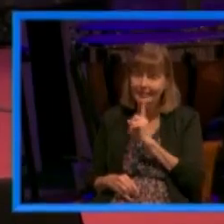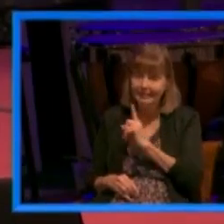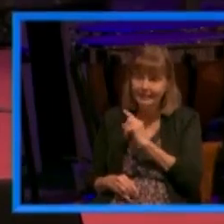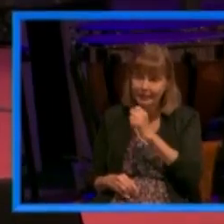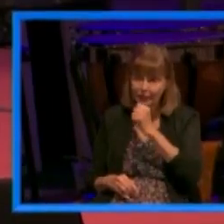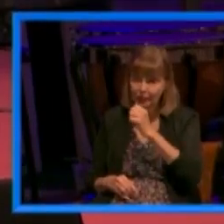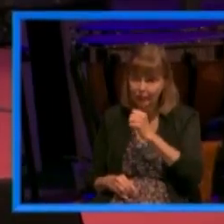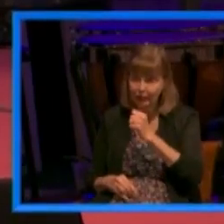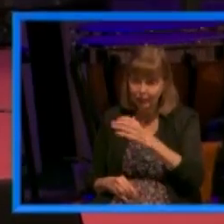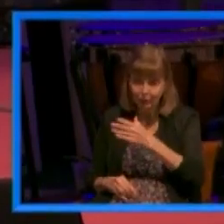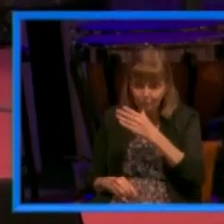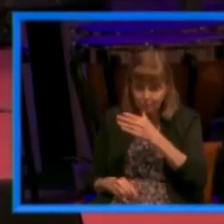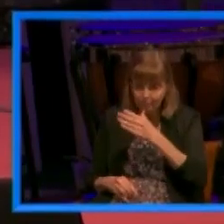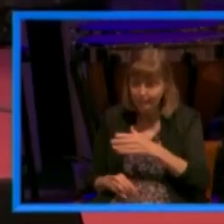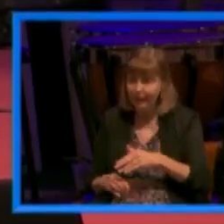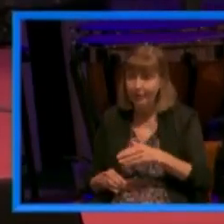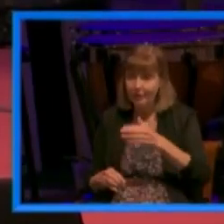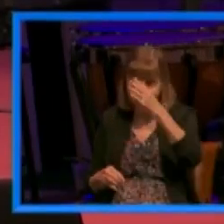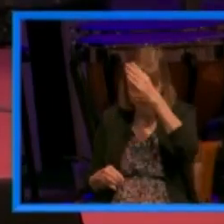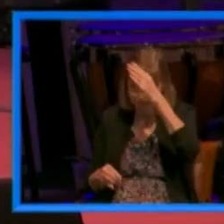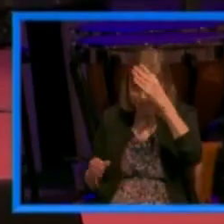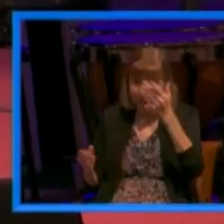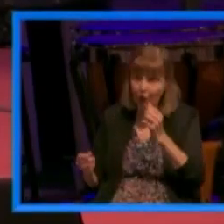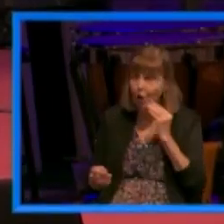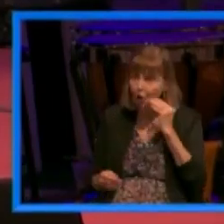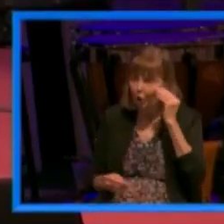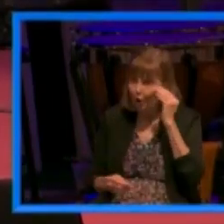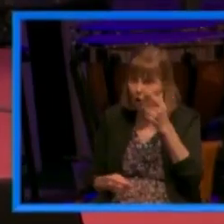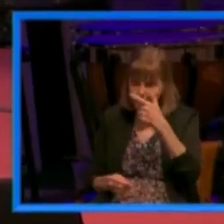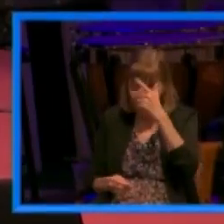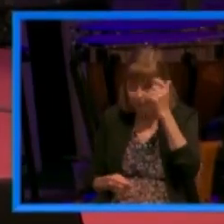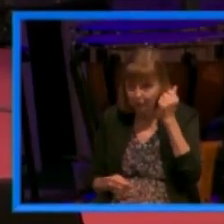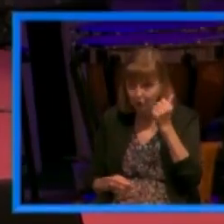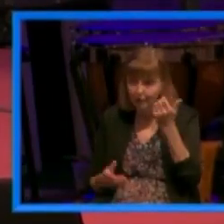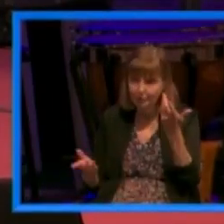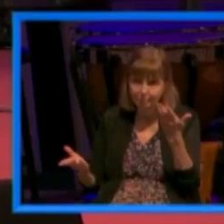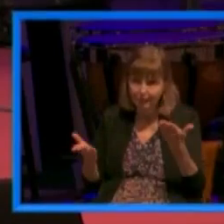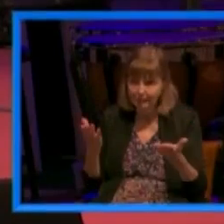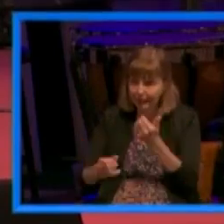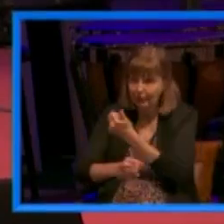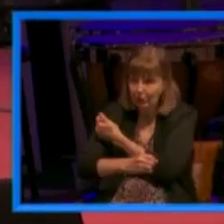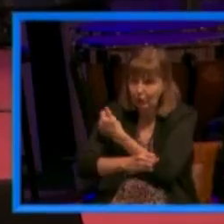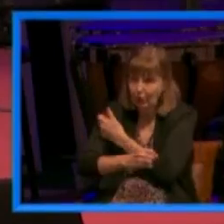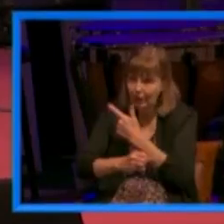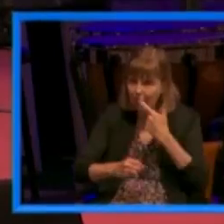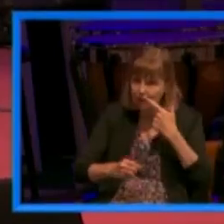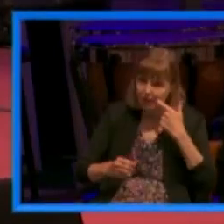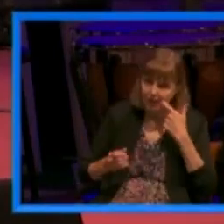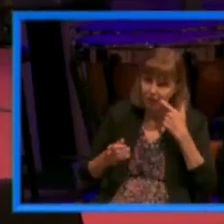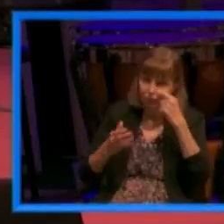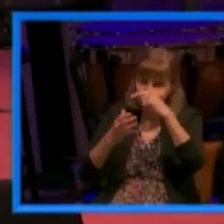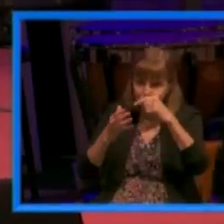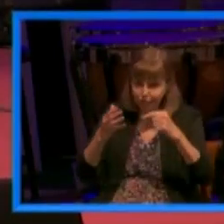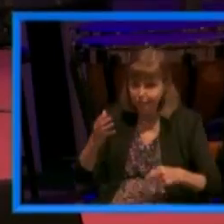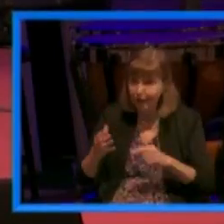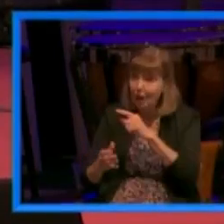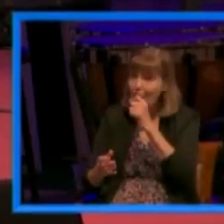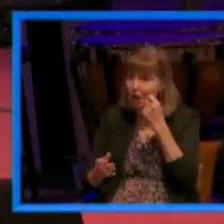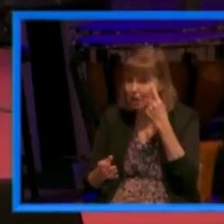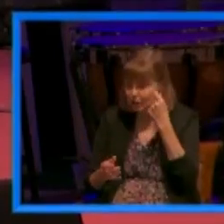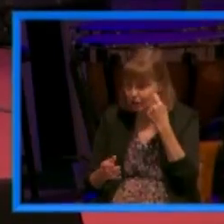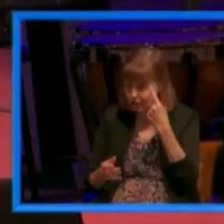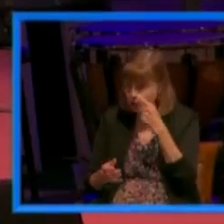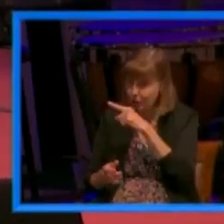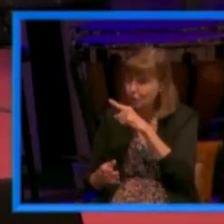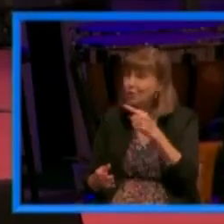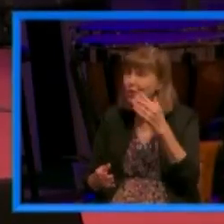fell apart because of scandal in leadership. You understand how the ripple effects of sin can destroy, can tear down,